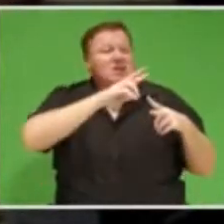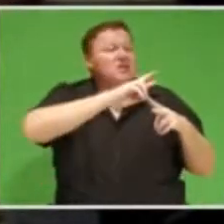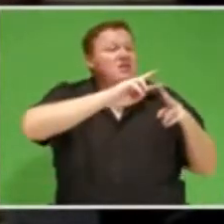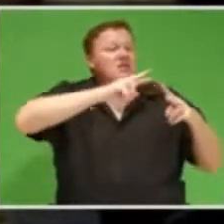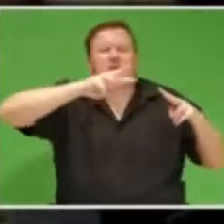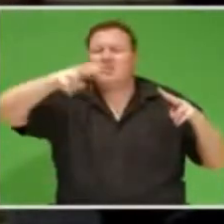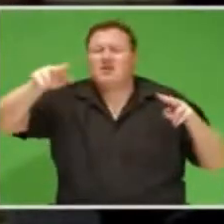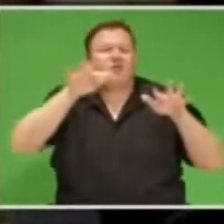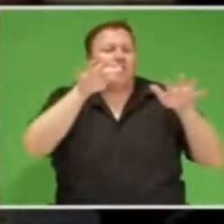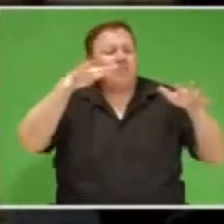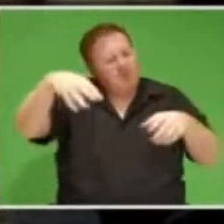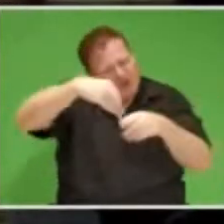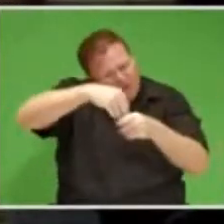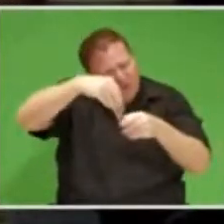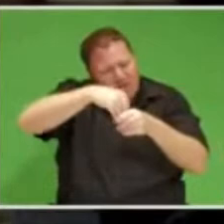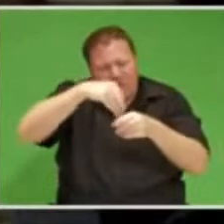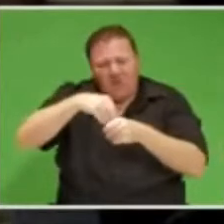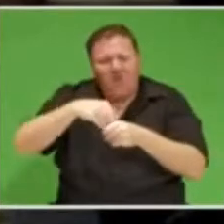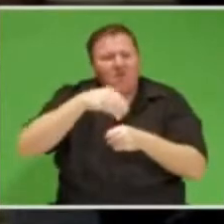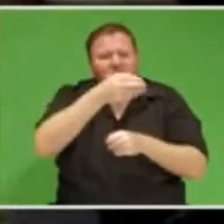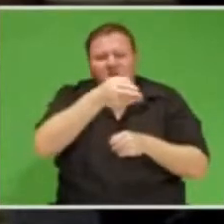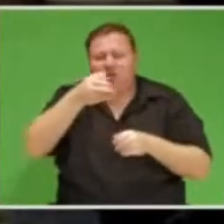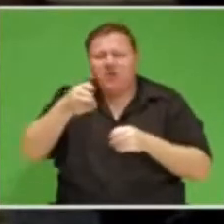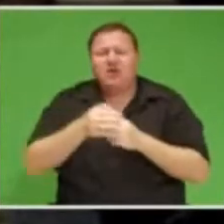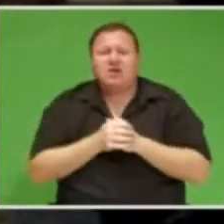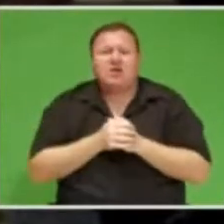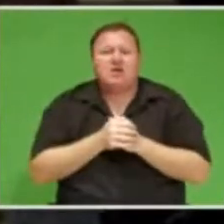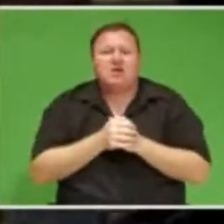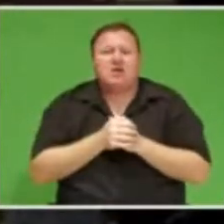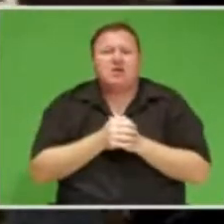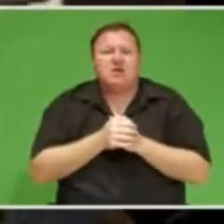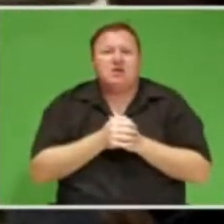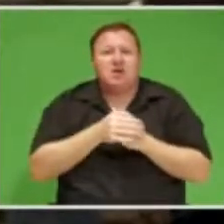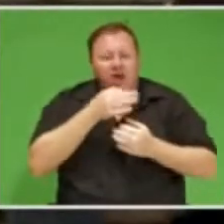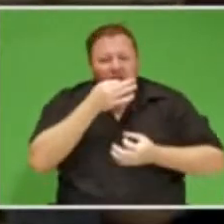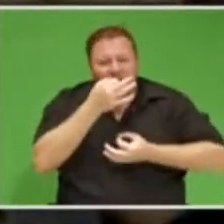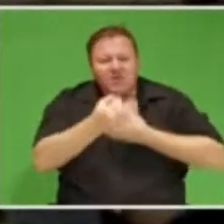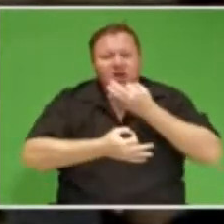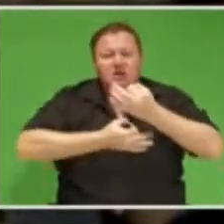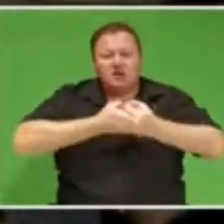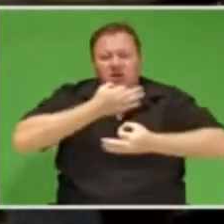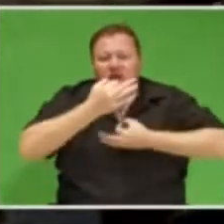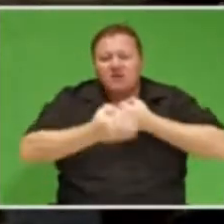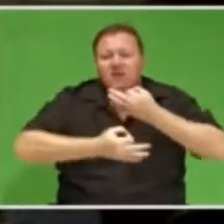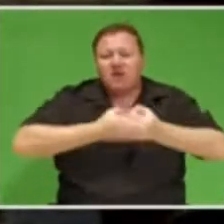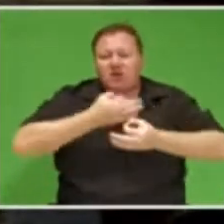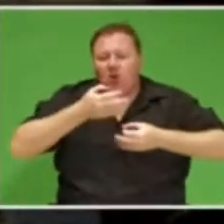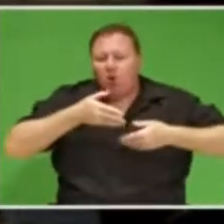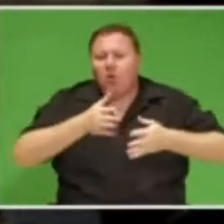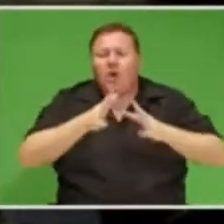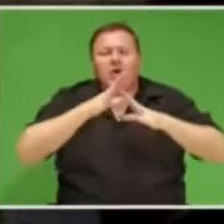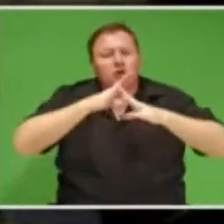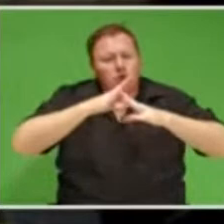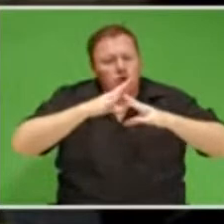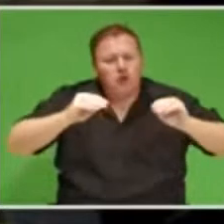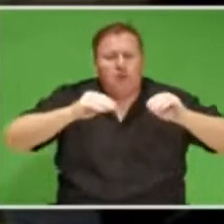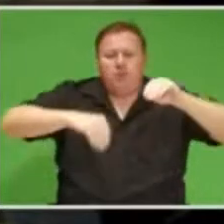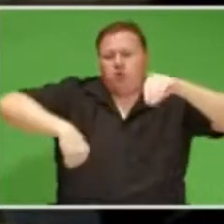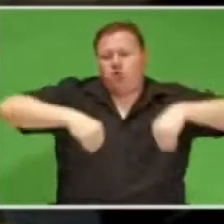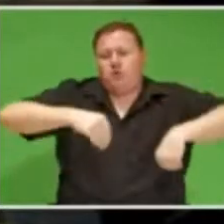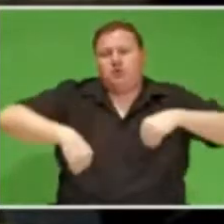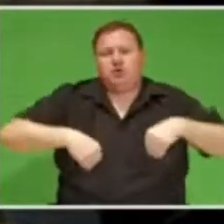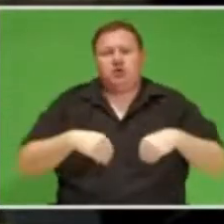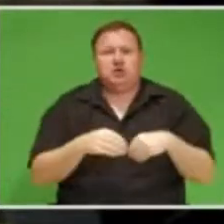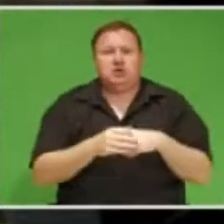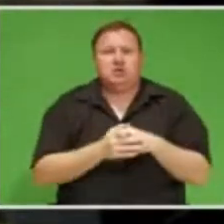society, is in place to advise on suitable mechanisms to stem corruption, including